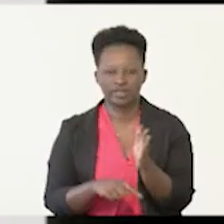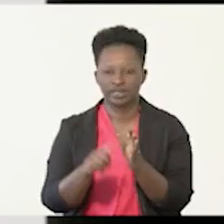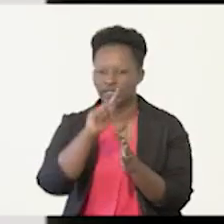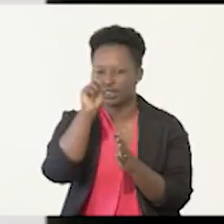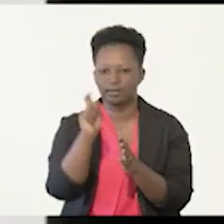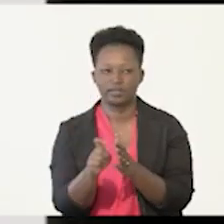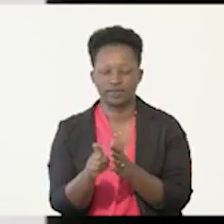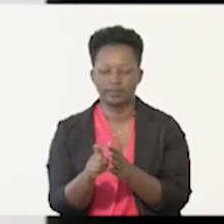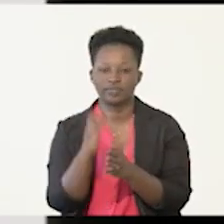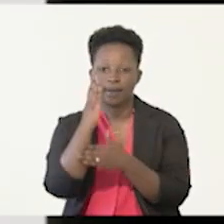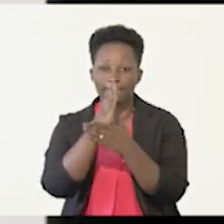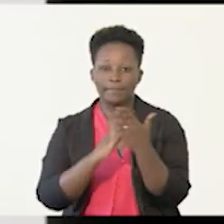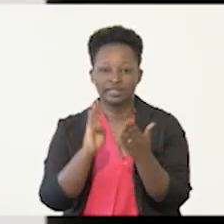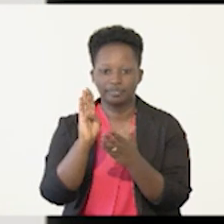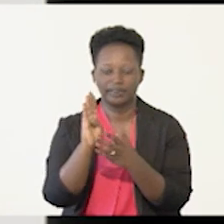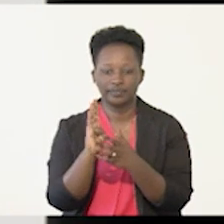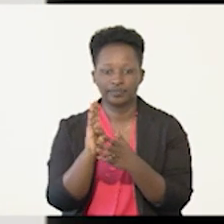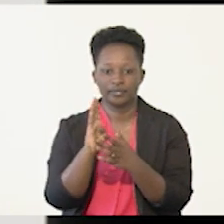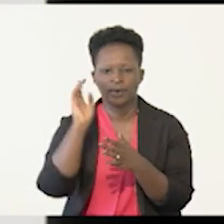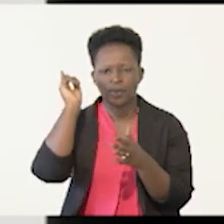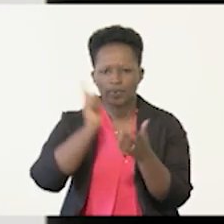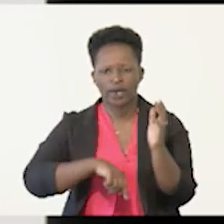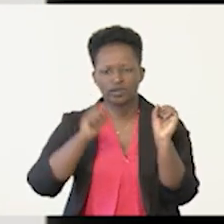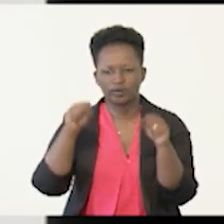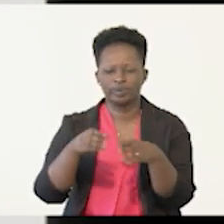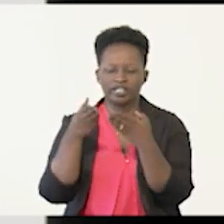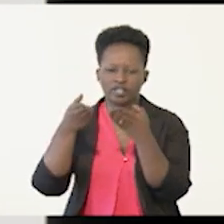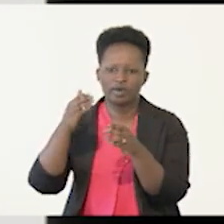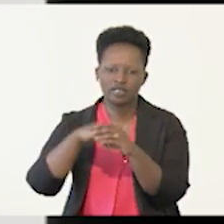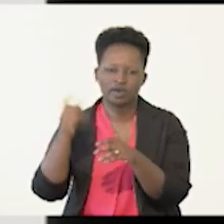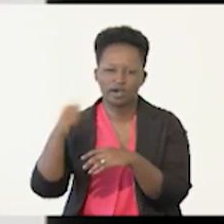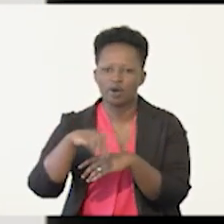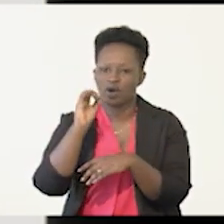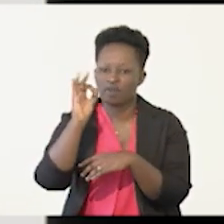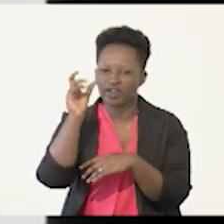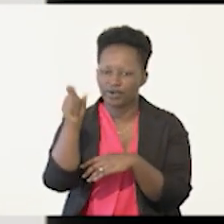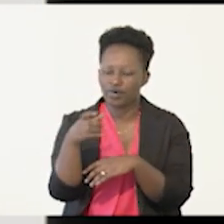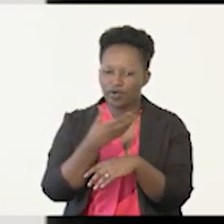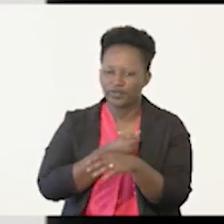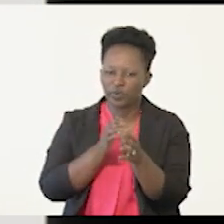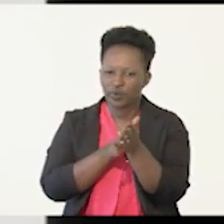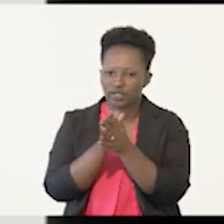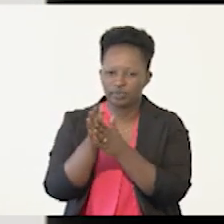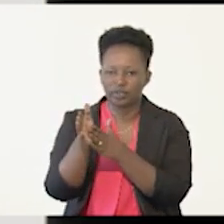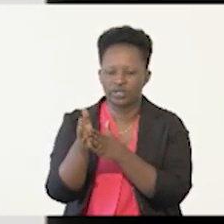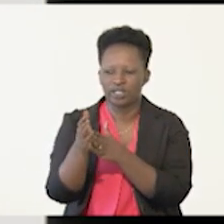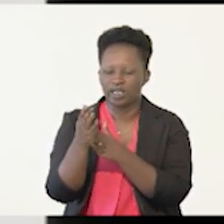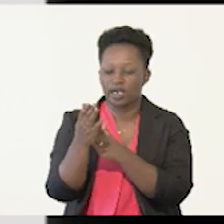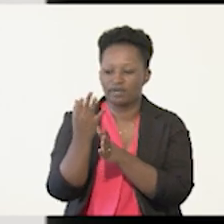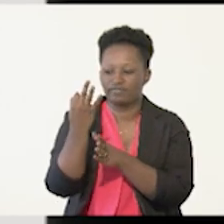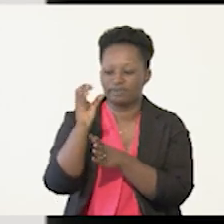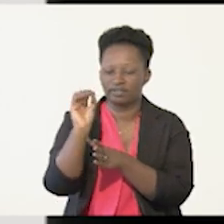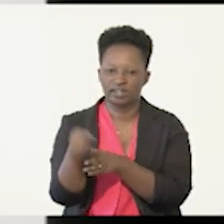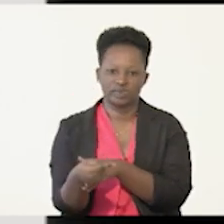question? Part B, what would be the disposable income of an individual whose consumption expenditure is